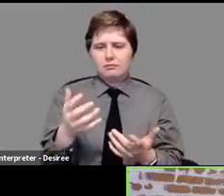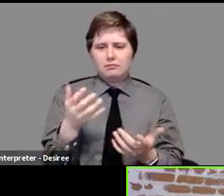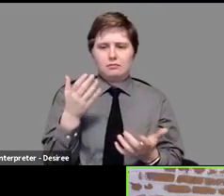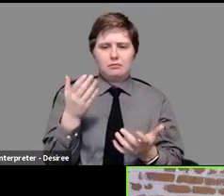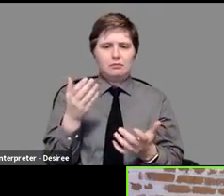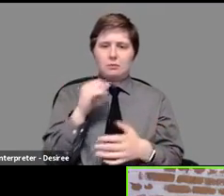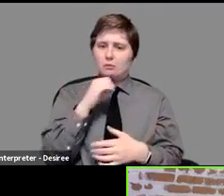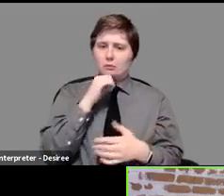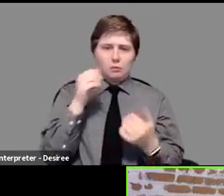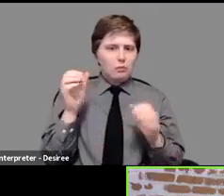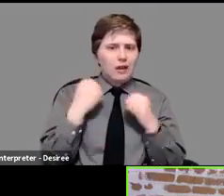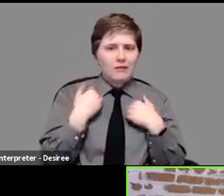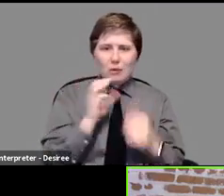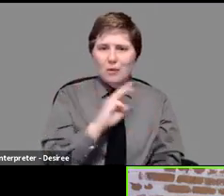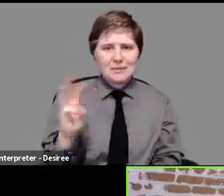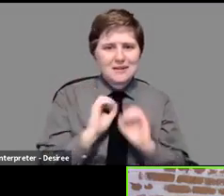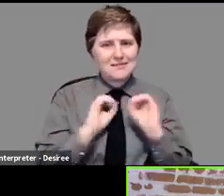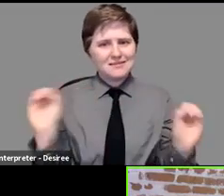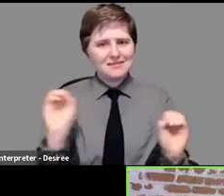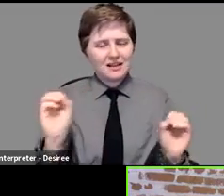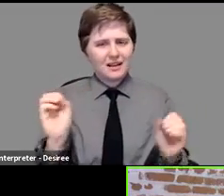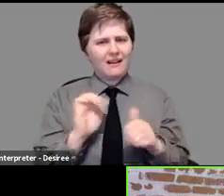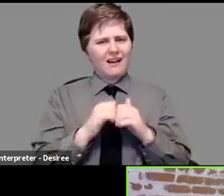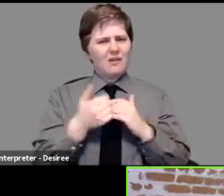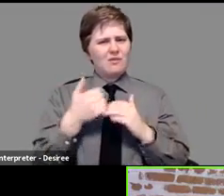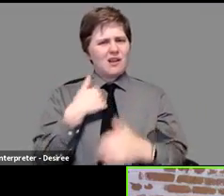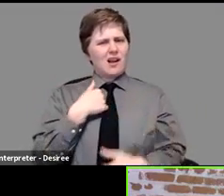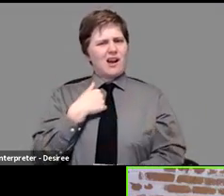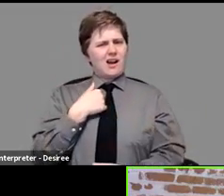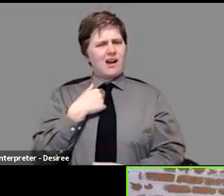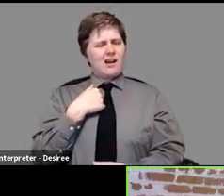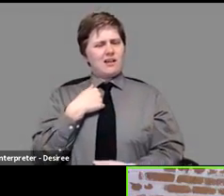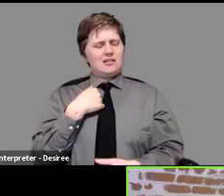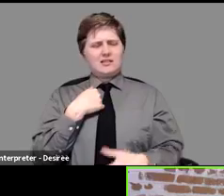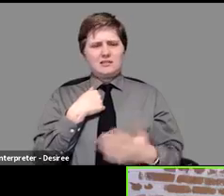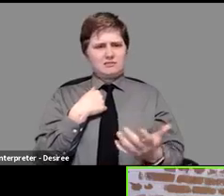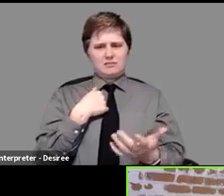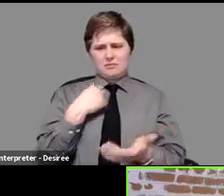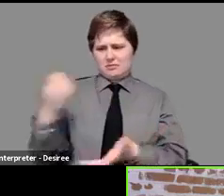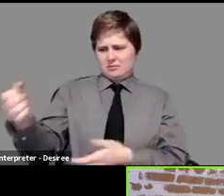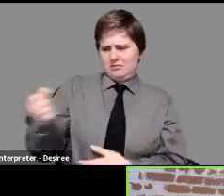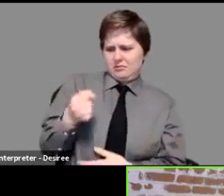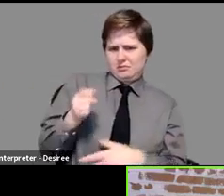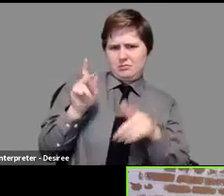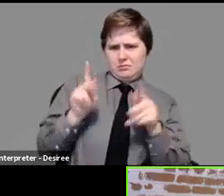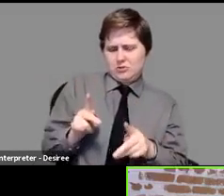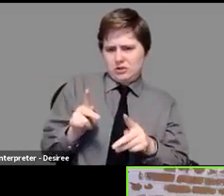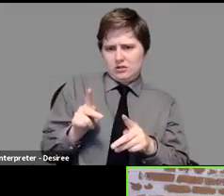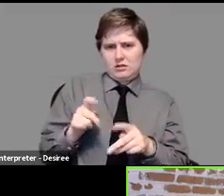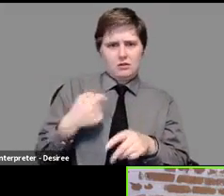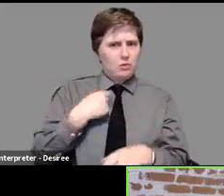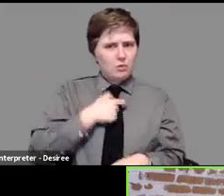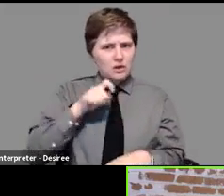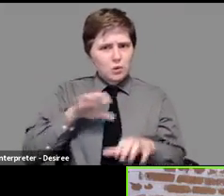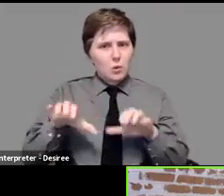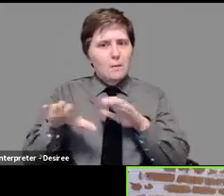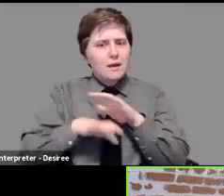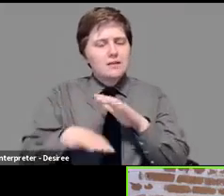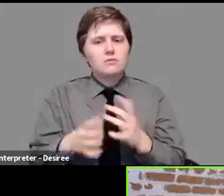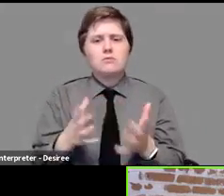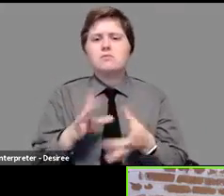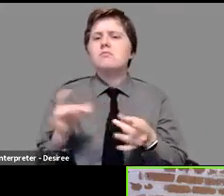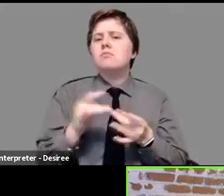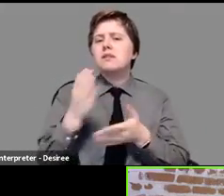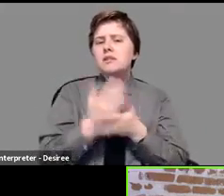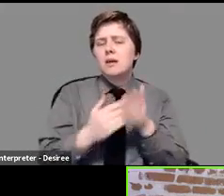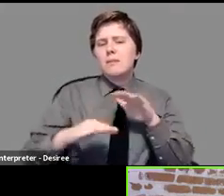don't even have a website, you know, so how can I justify bringing folks in? And we got to do the basic things. So can you talk about some of